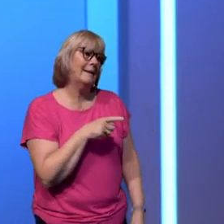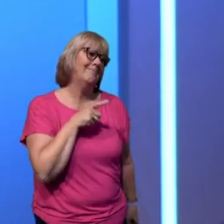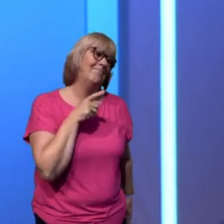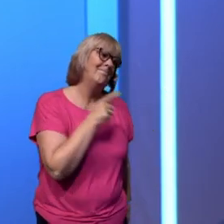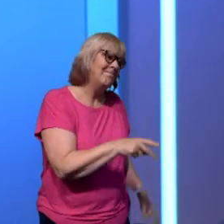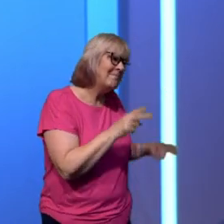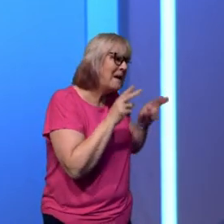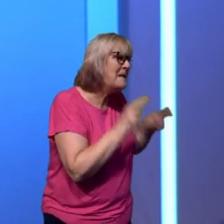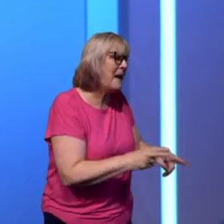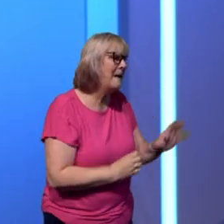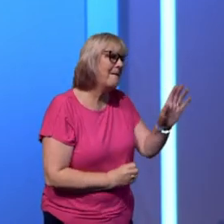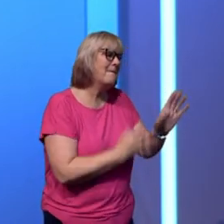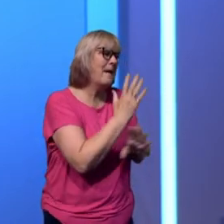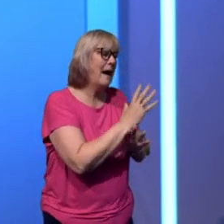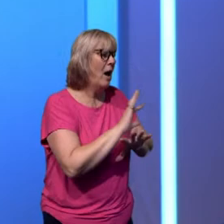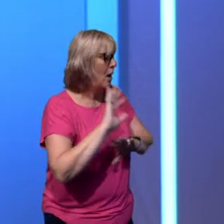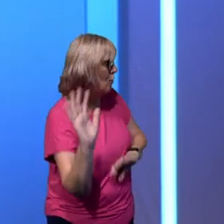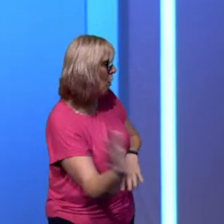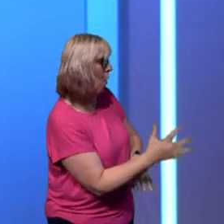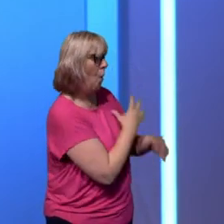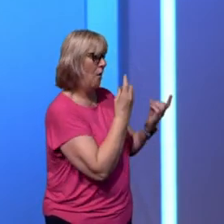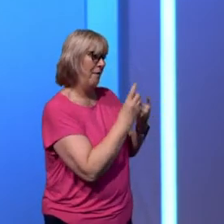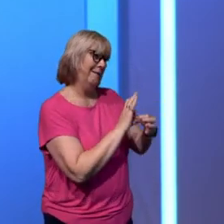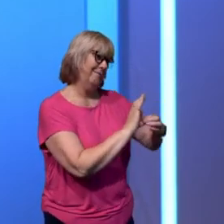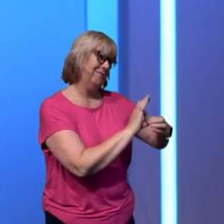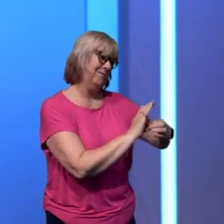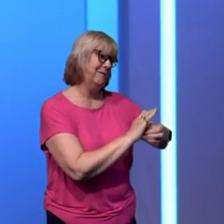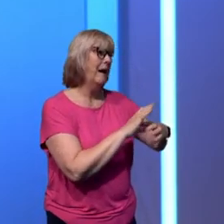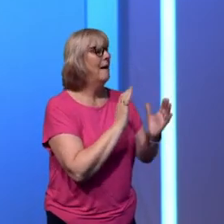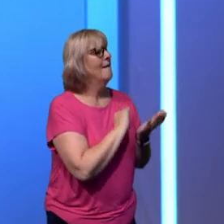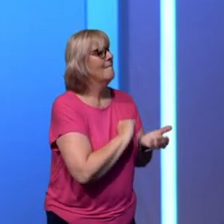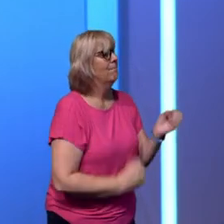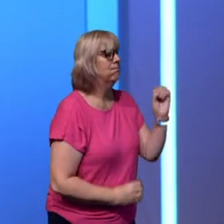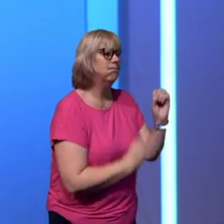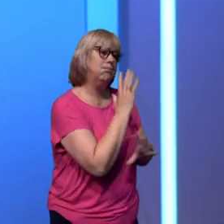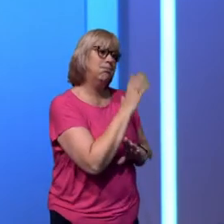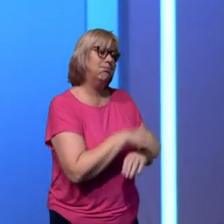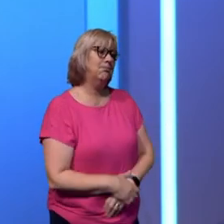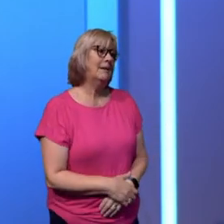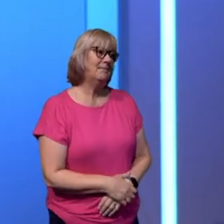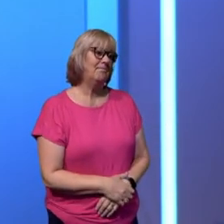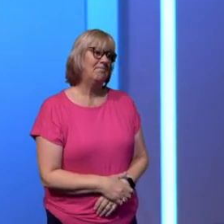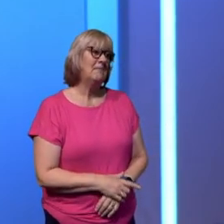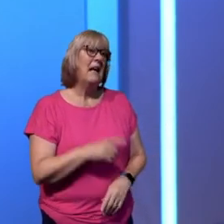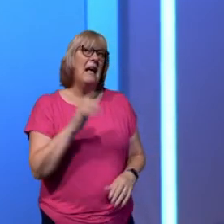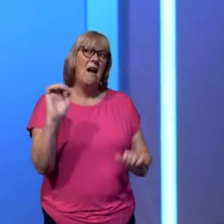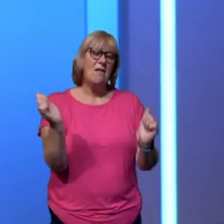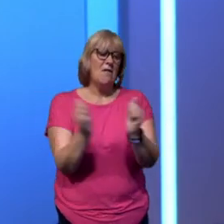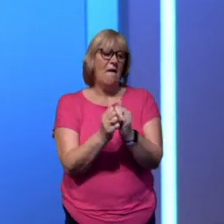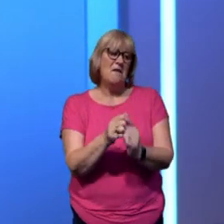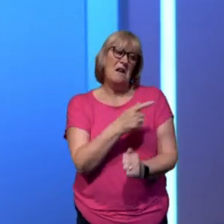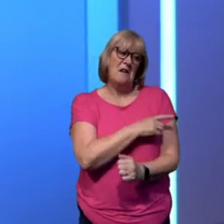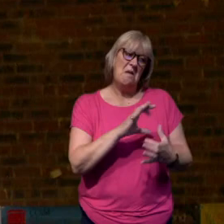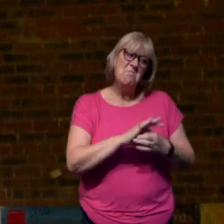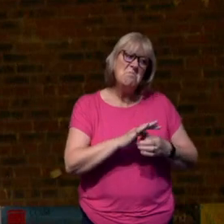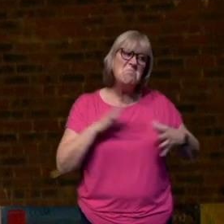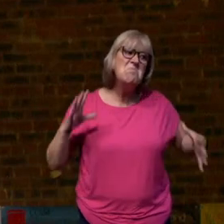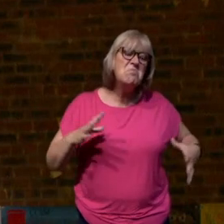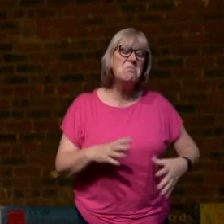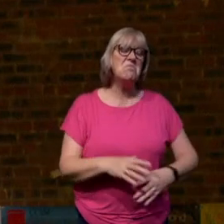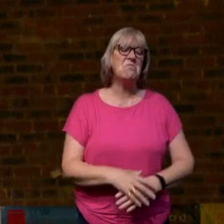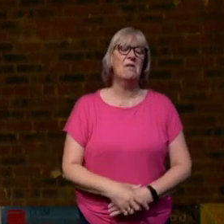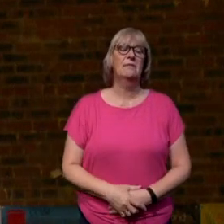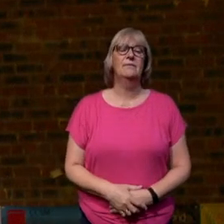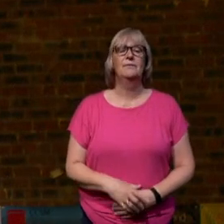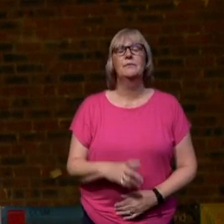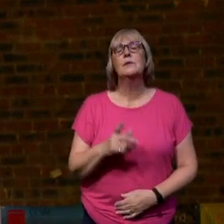to him. He has violated the covenant of the Lord and has done an outrageous thing in Israel." Early